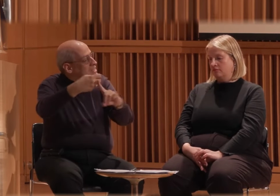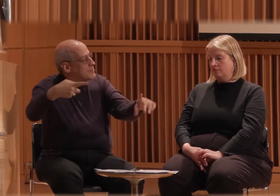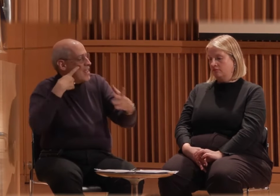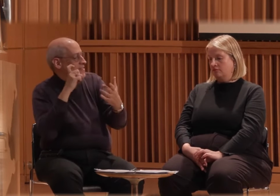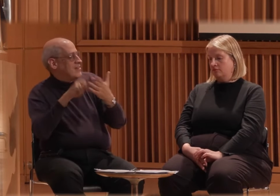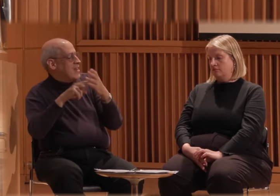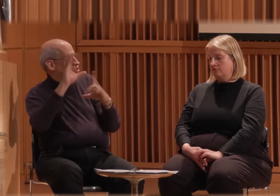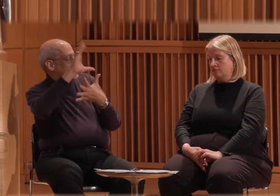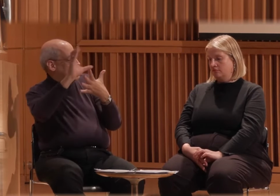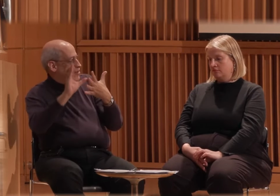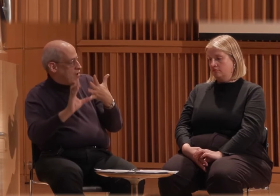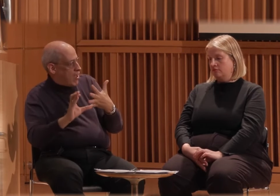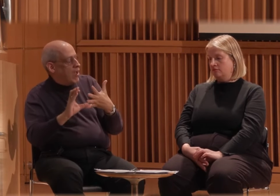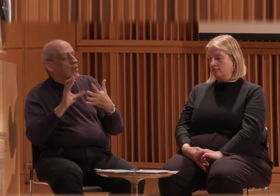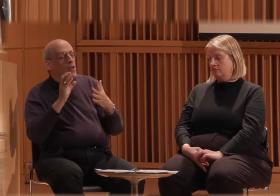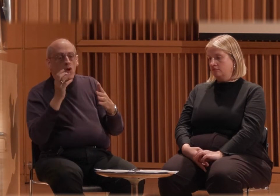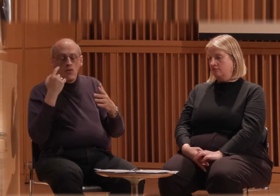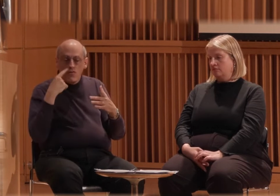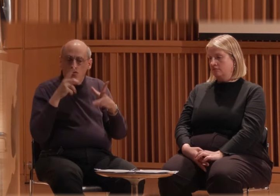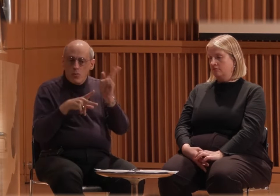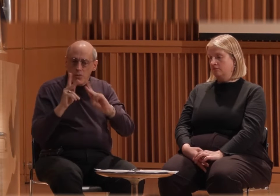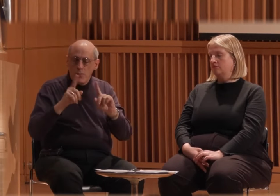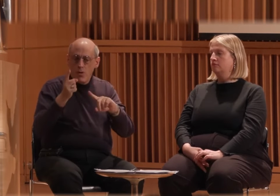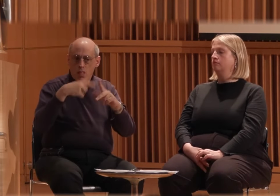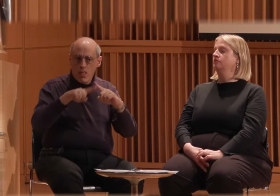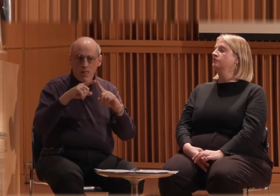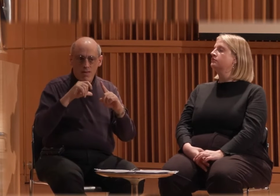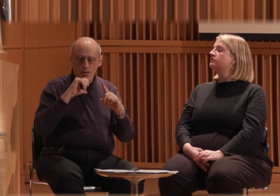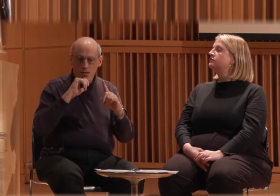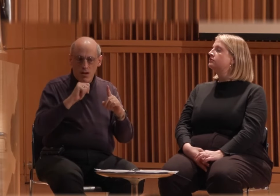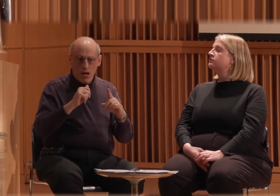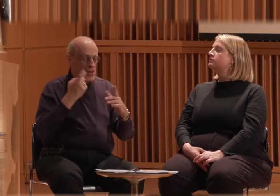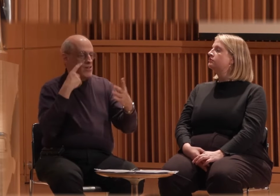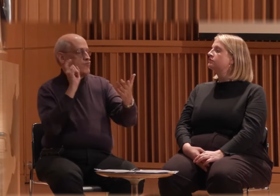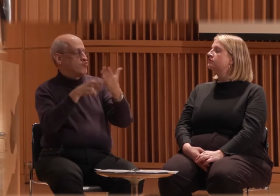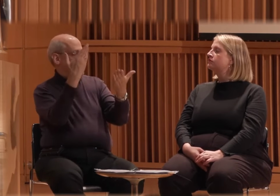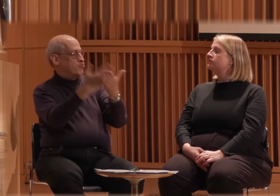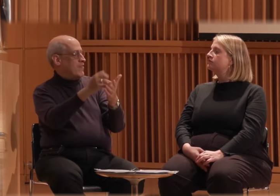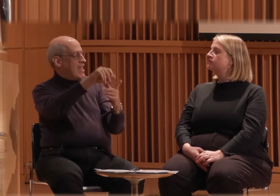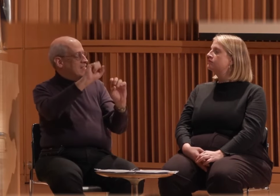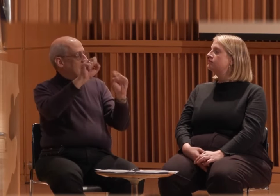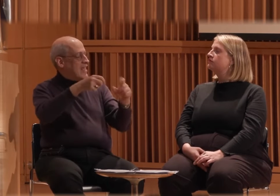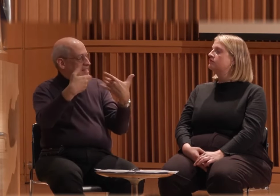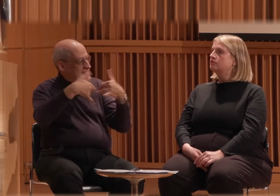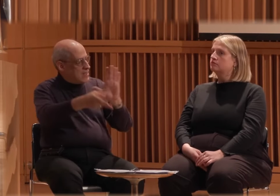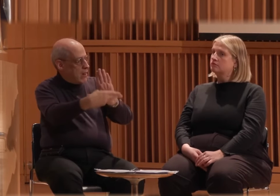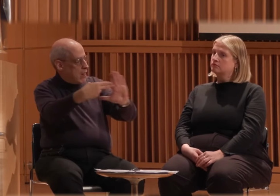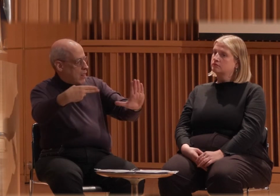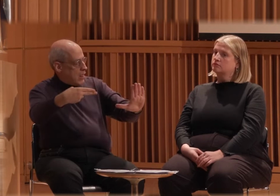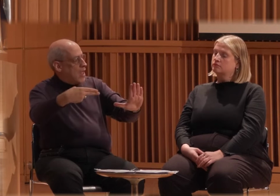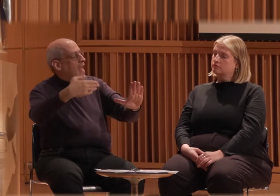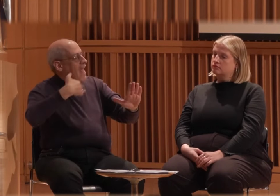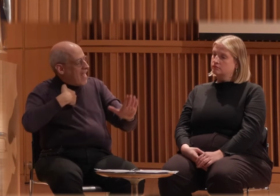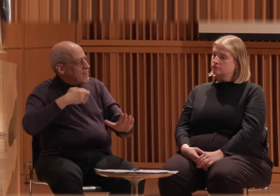diagnostic criteria of AIDS so that certain people who were not diagnosed with AIDS could now be categorized as